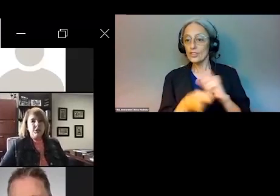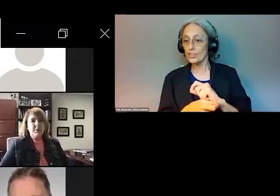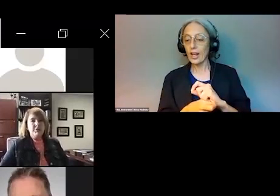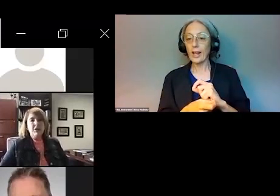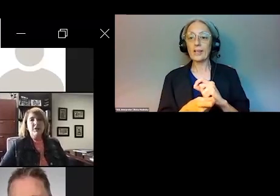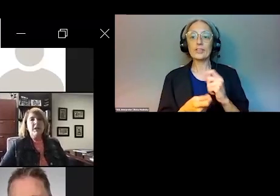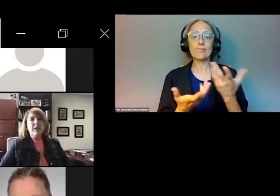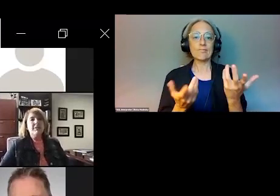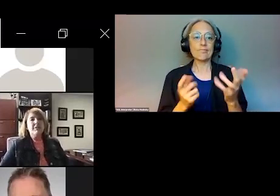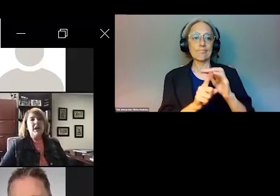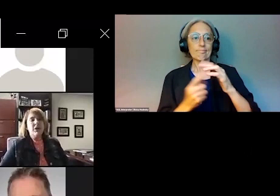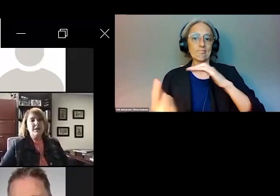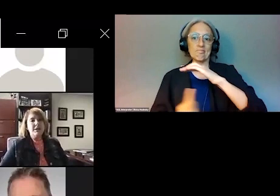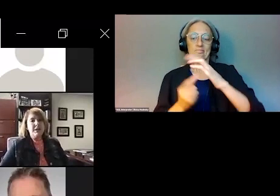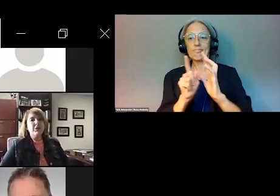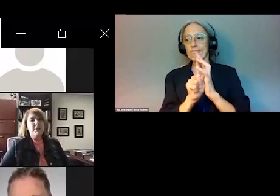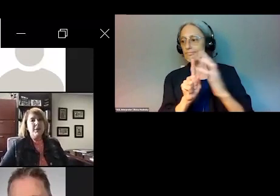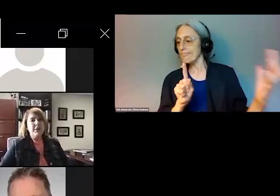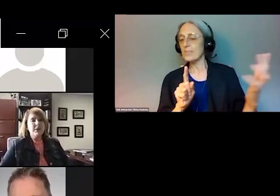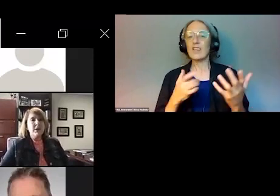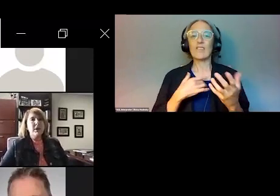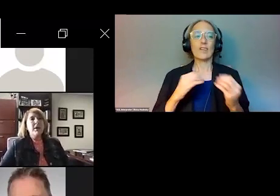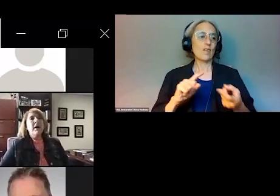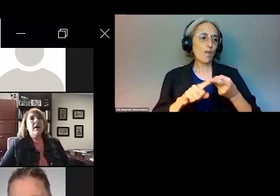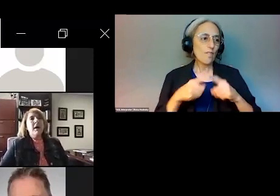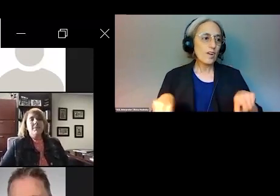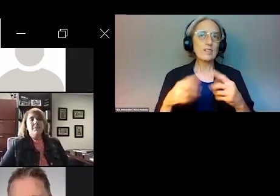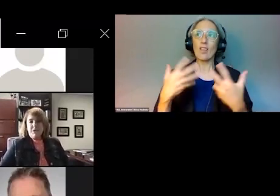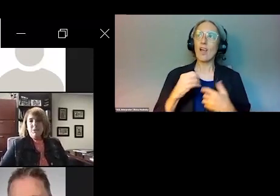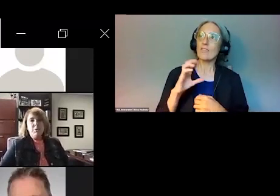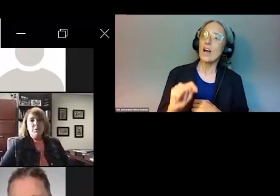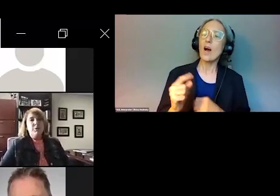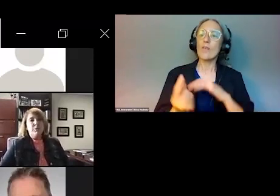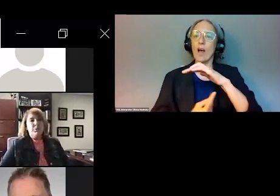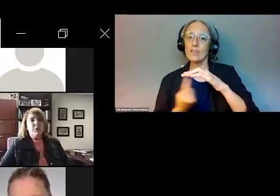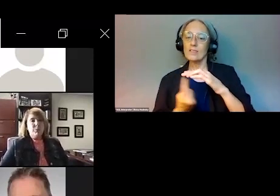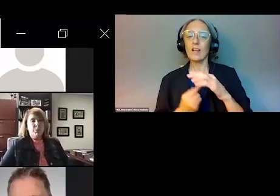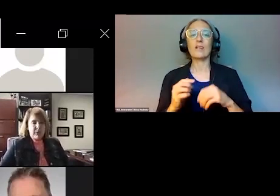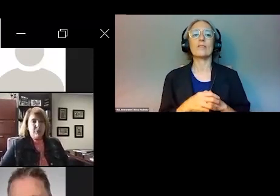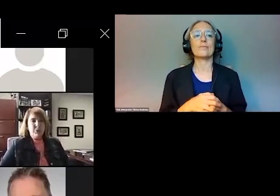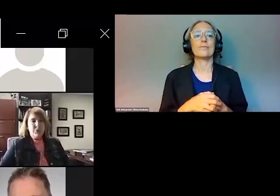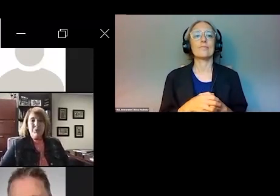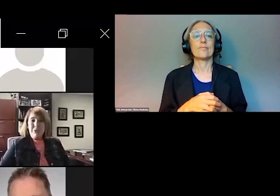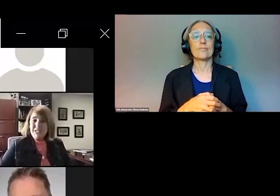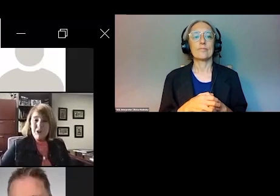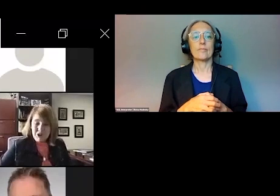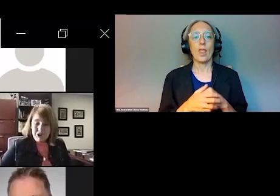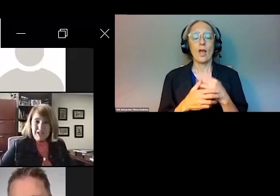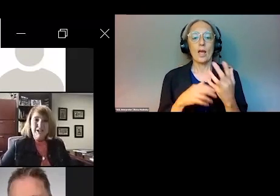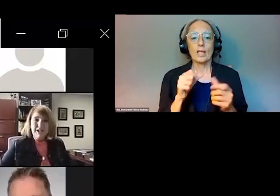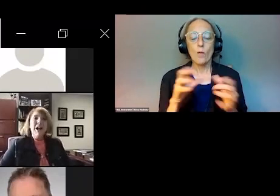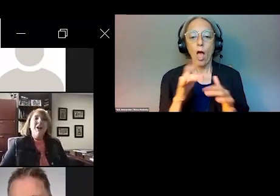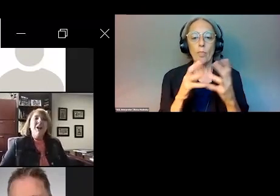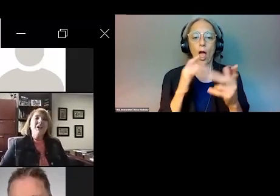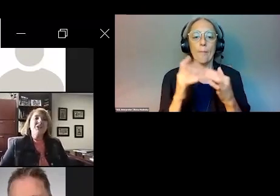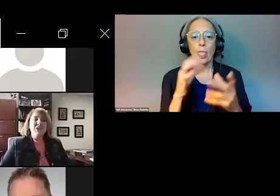lack of companionship and feel that they're being left out or isolated from others. Consistent with what we have